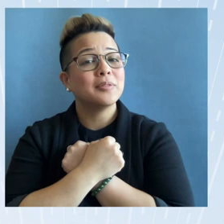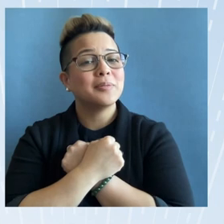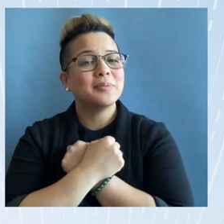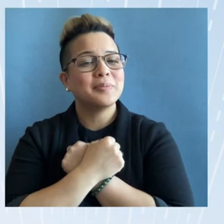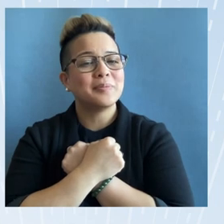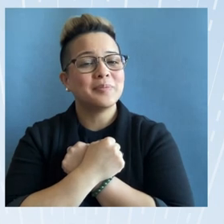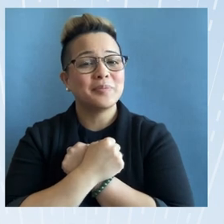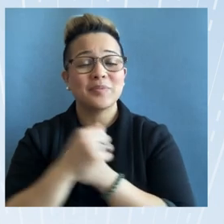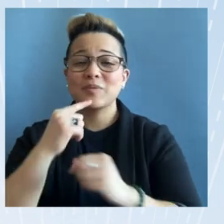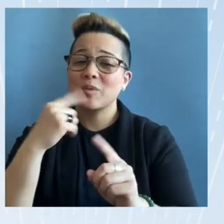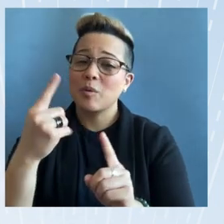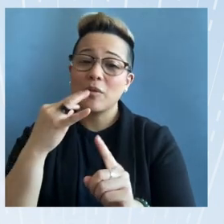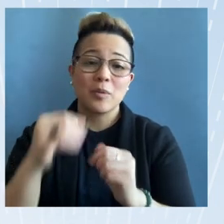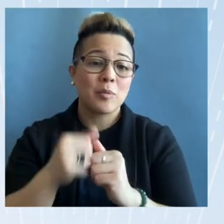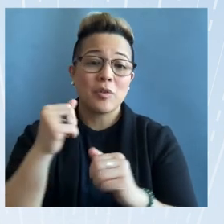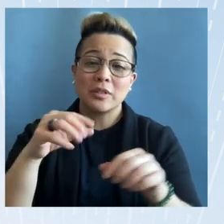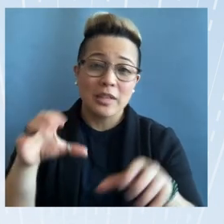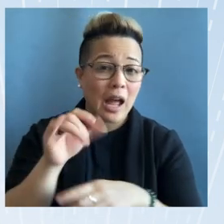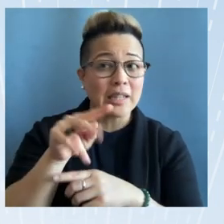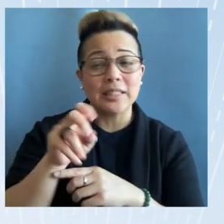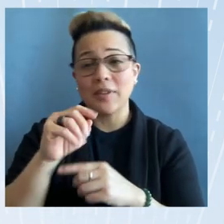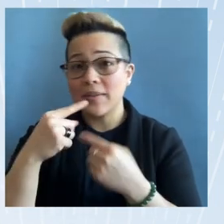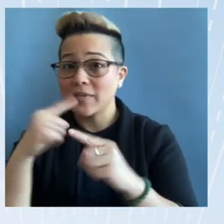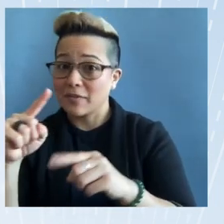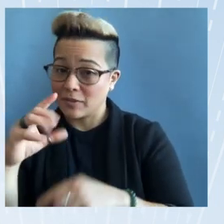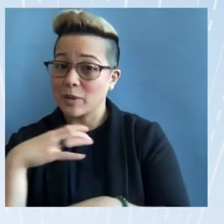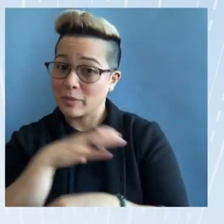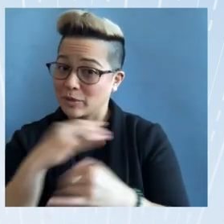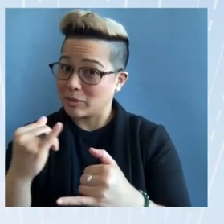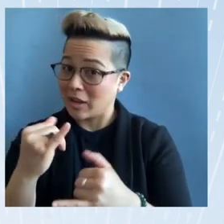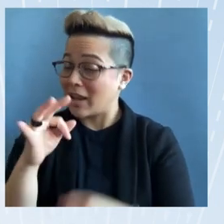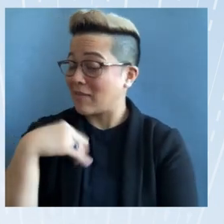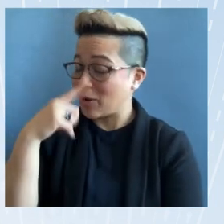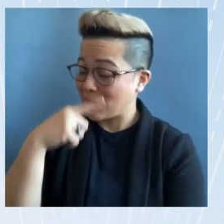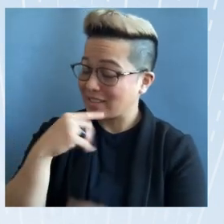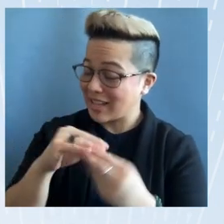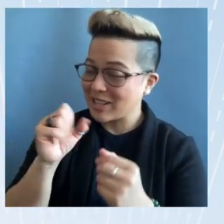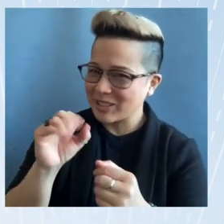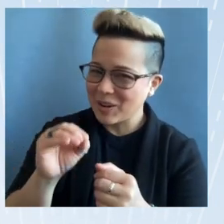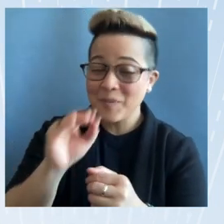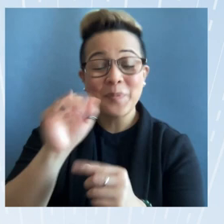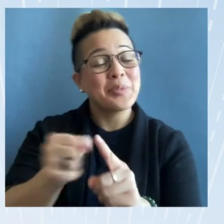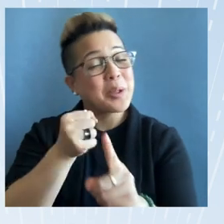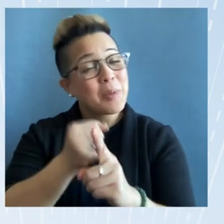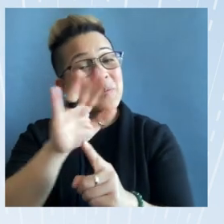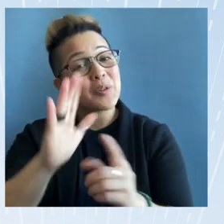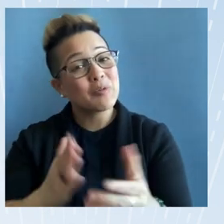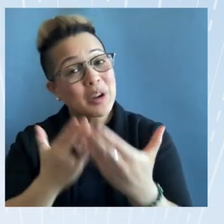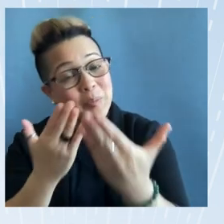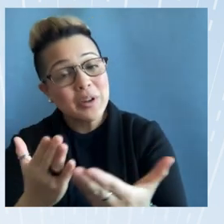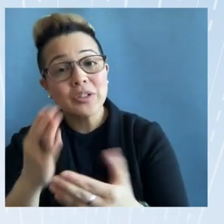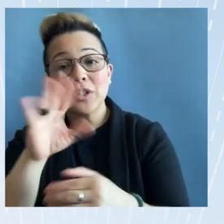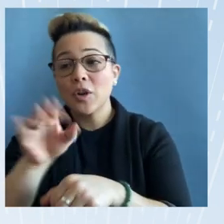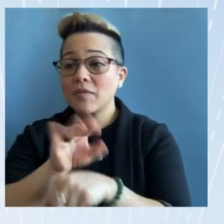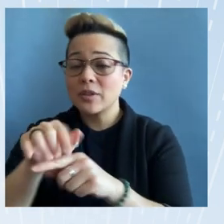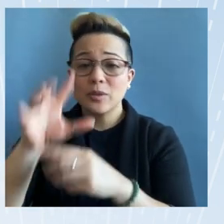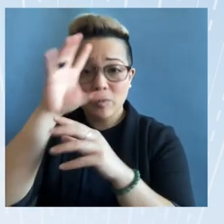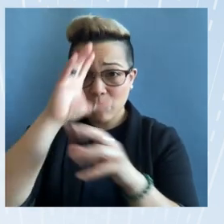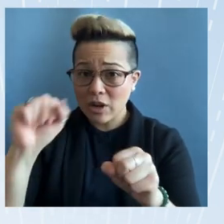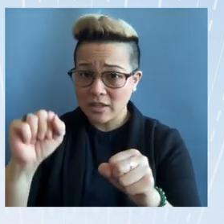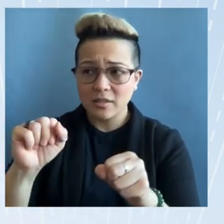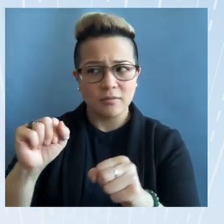the most active and effective commissions to date. I can't mind me saying so. The impact of your recommendations and advice to the president is being